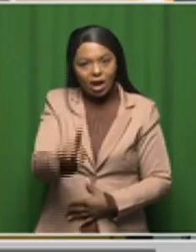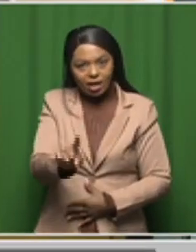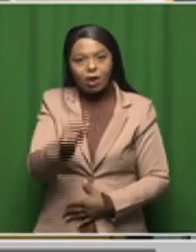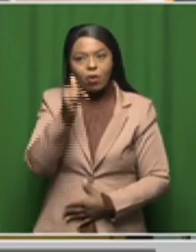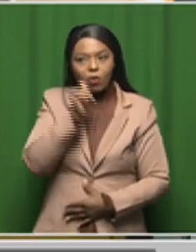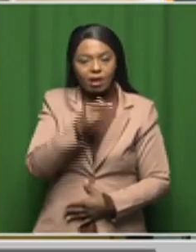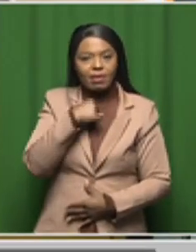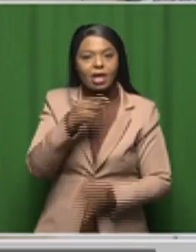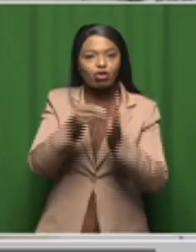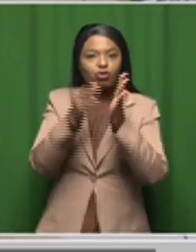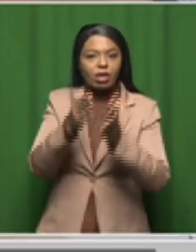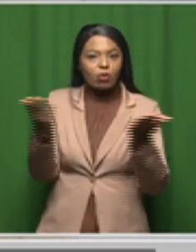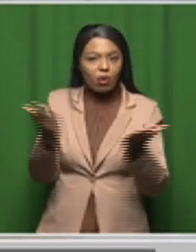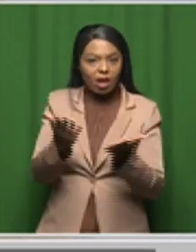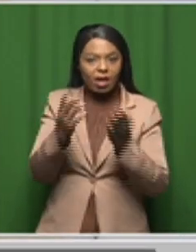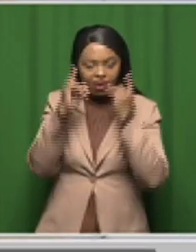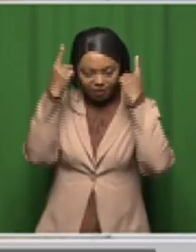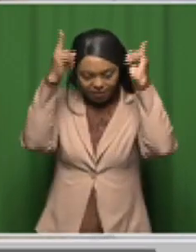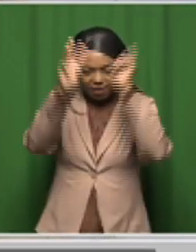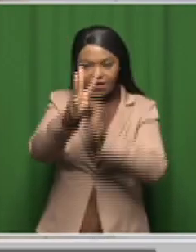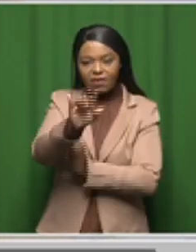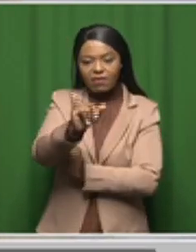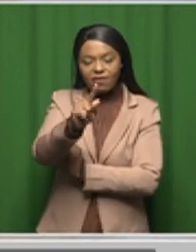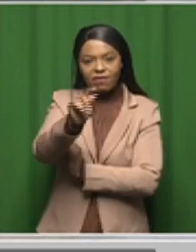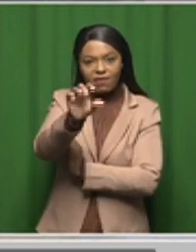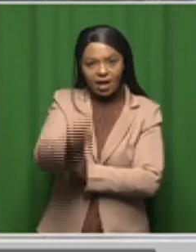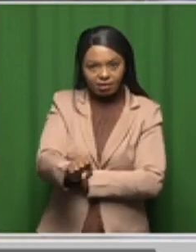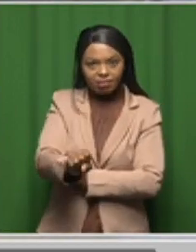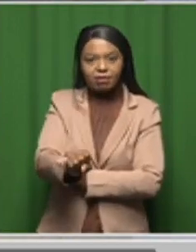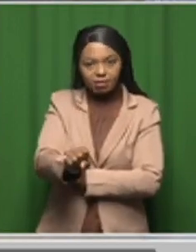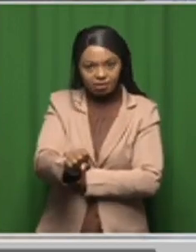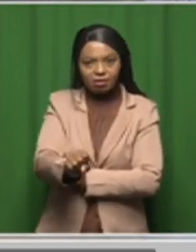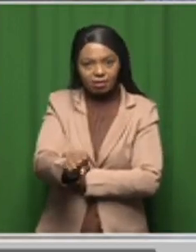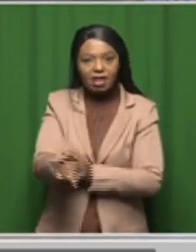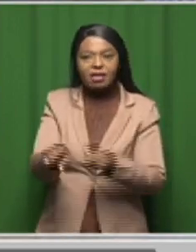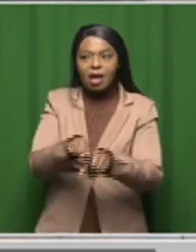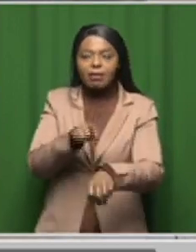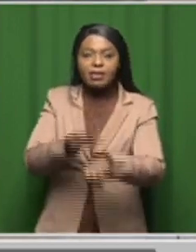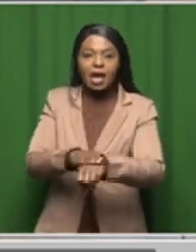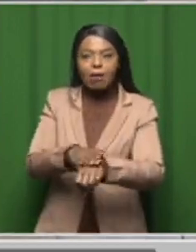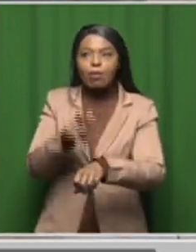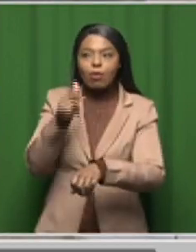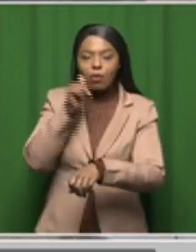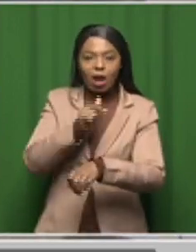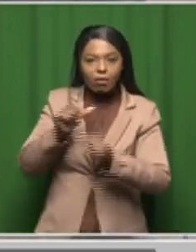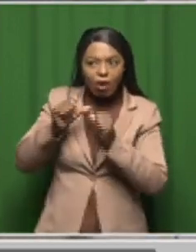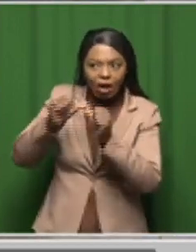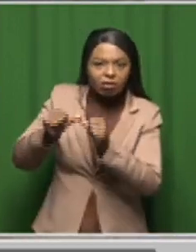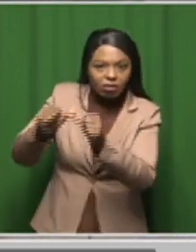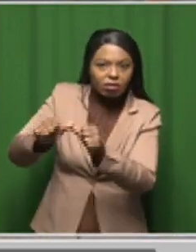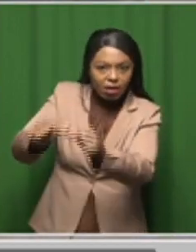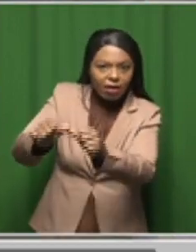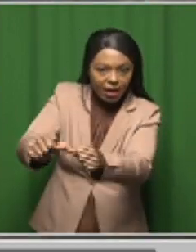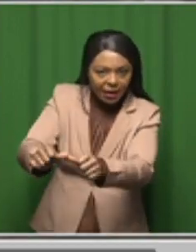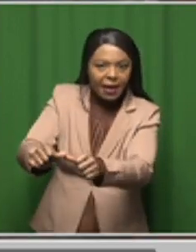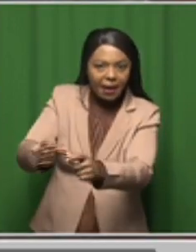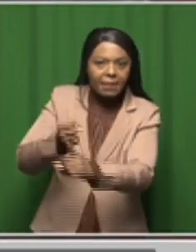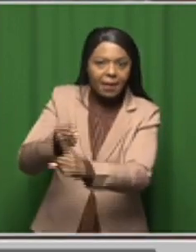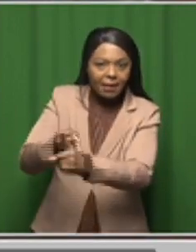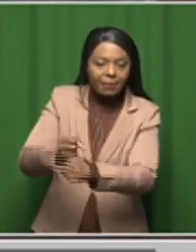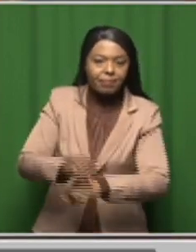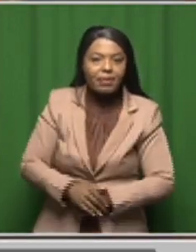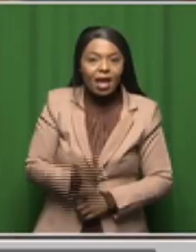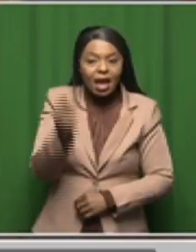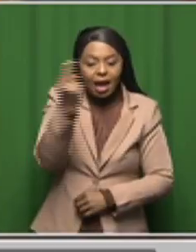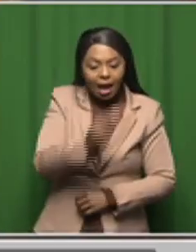Wits, also during the resistance. And so I think I've always seen my artwork as a